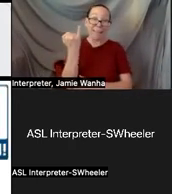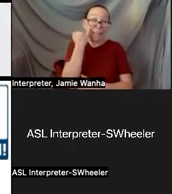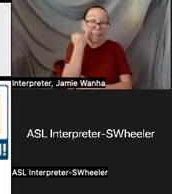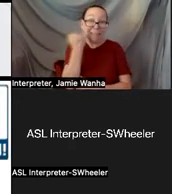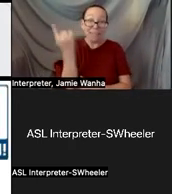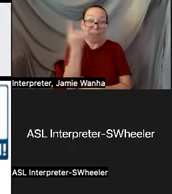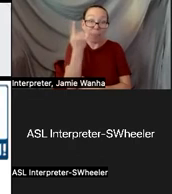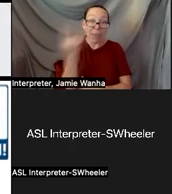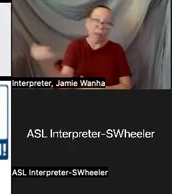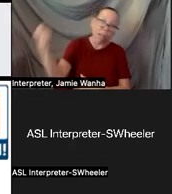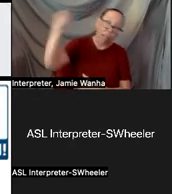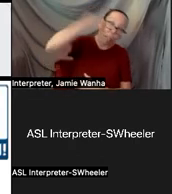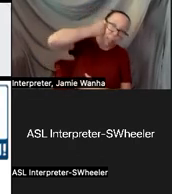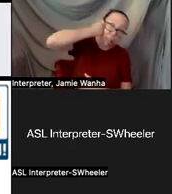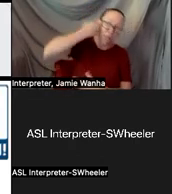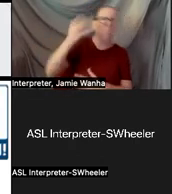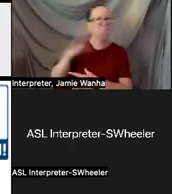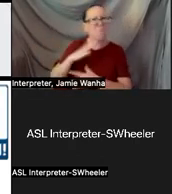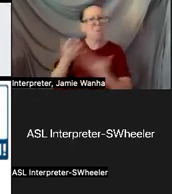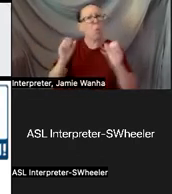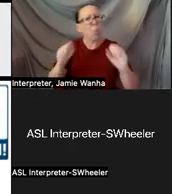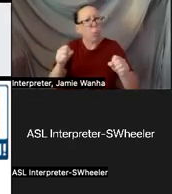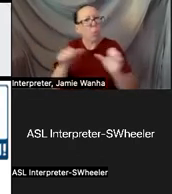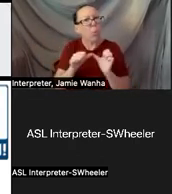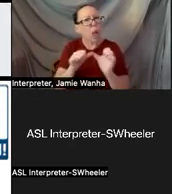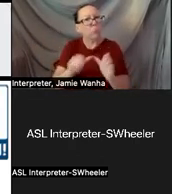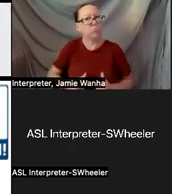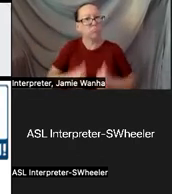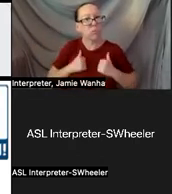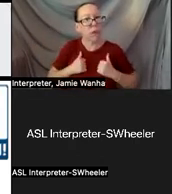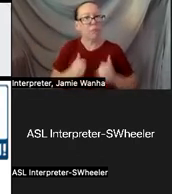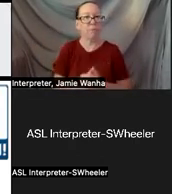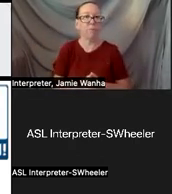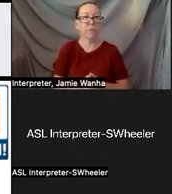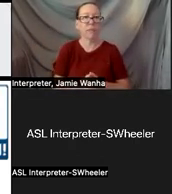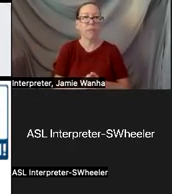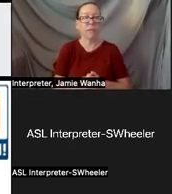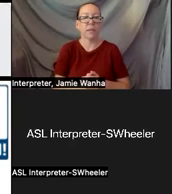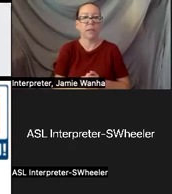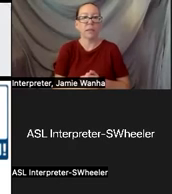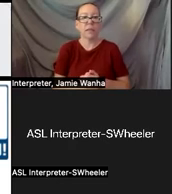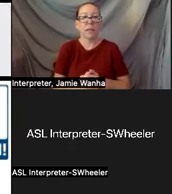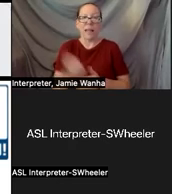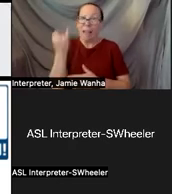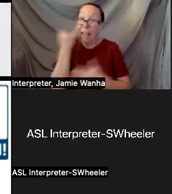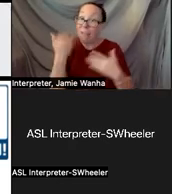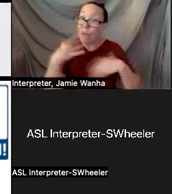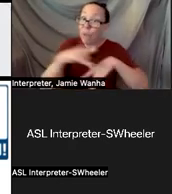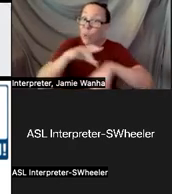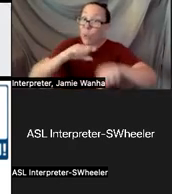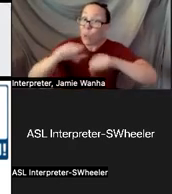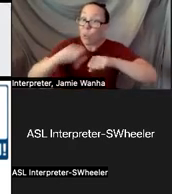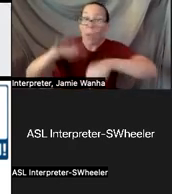to survive. You want to do this, of course, when you feel earthquake shaking. Even better if you've been able to get an earthquake warning